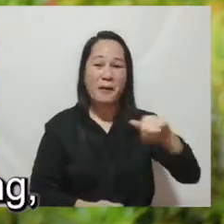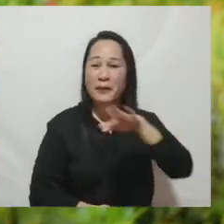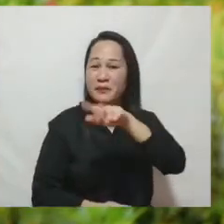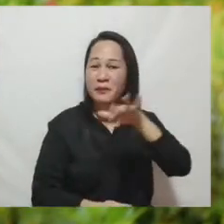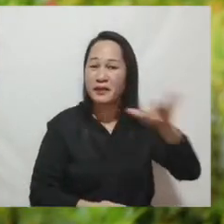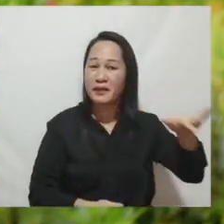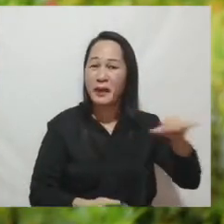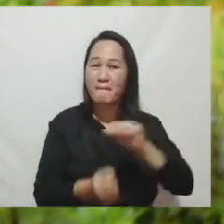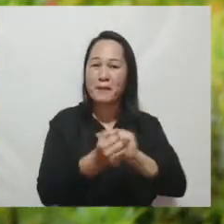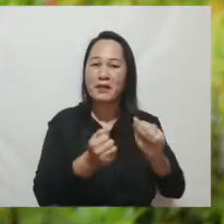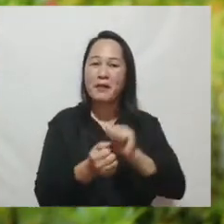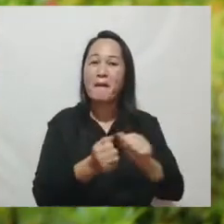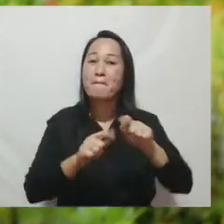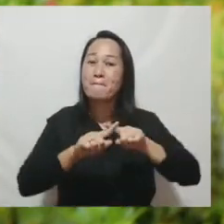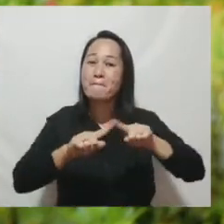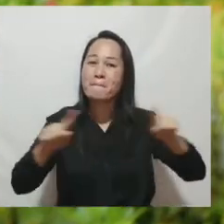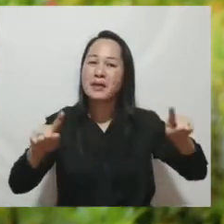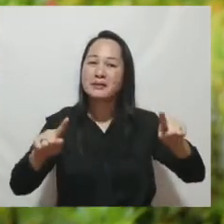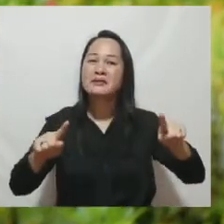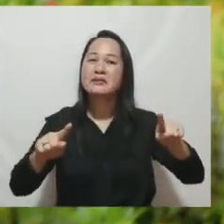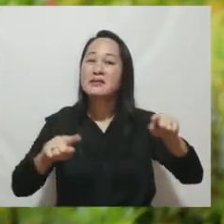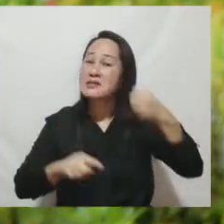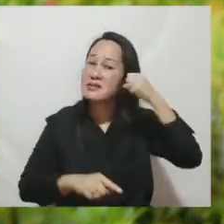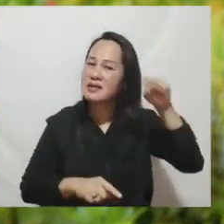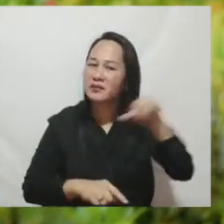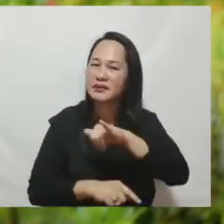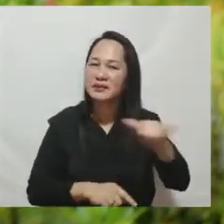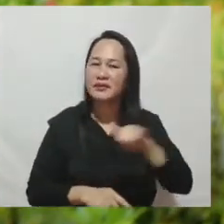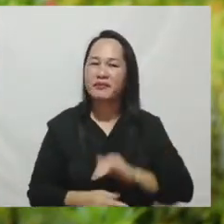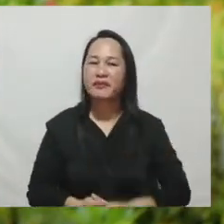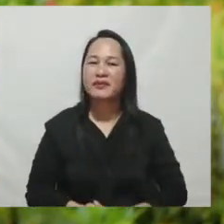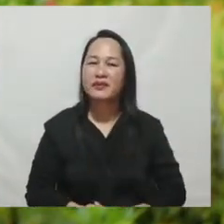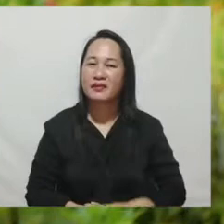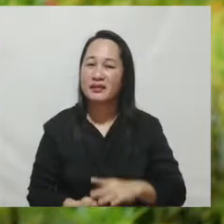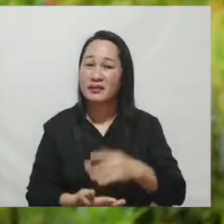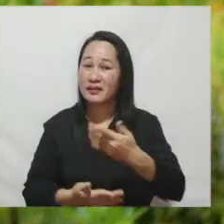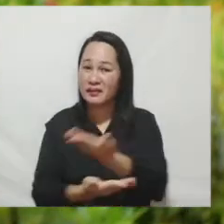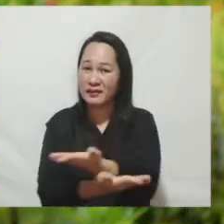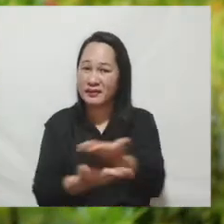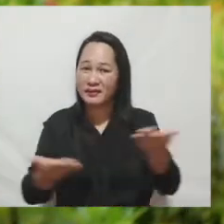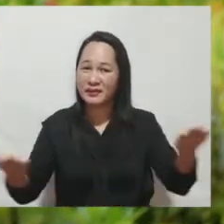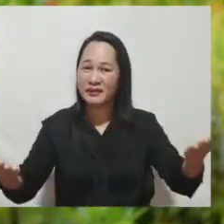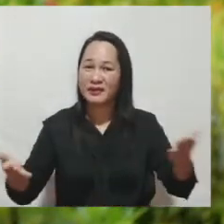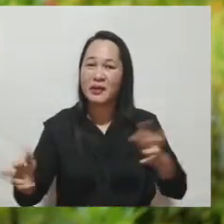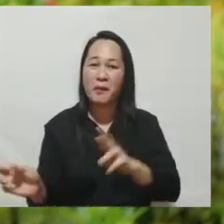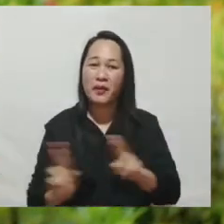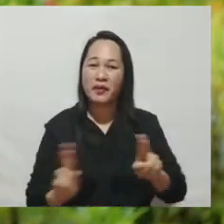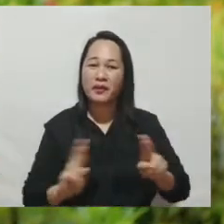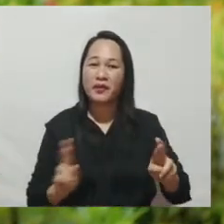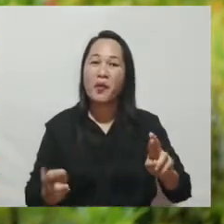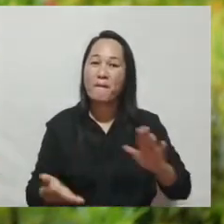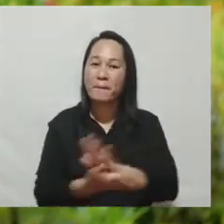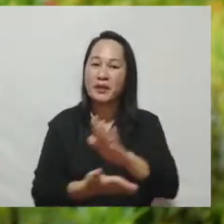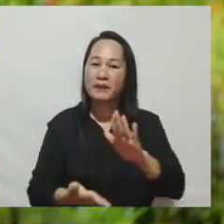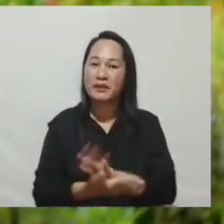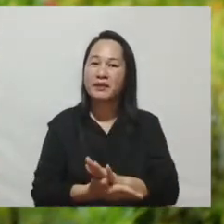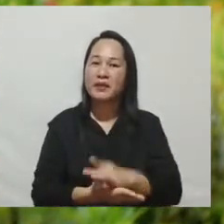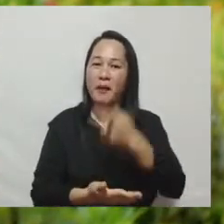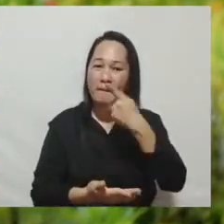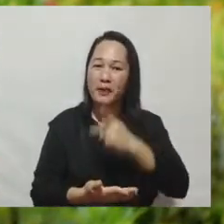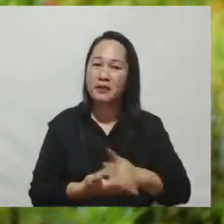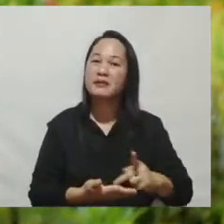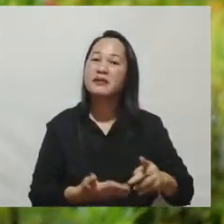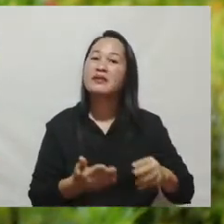meaning, but they still sound the same. So kids, please get ready with your paper, pencil, and